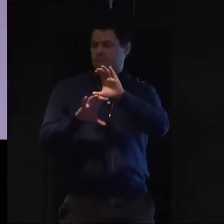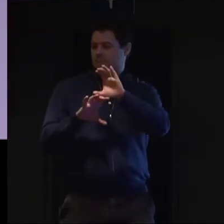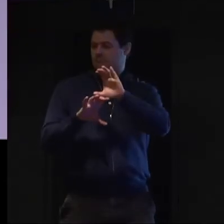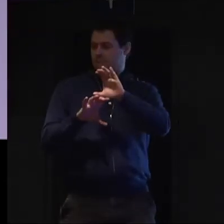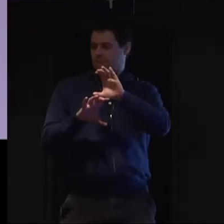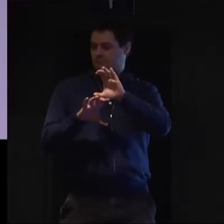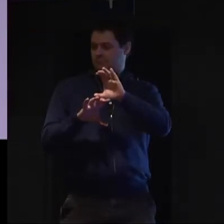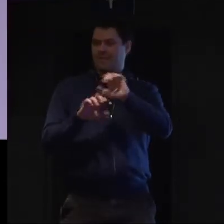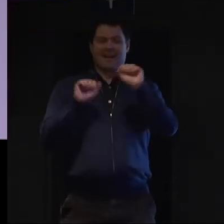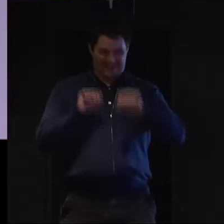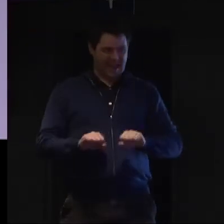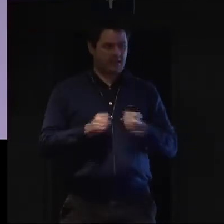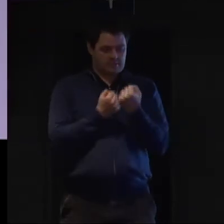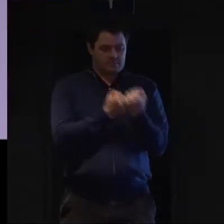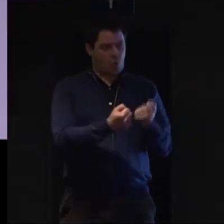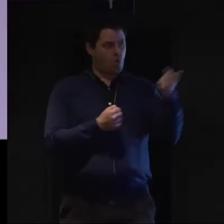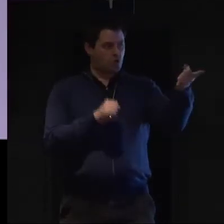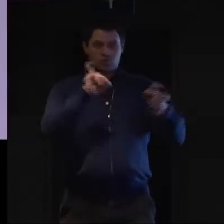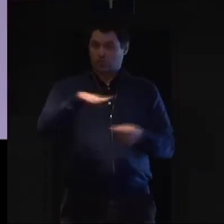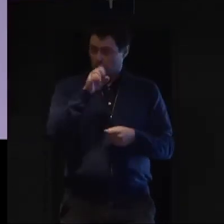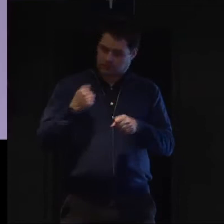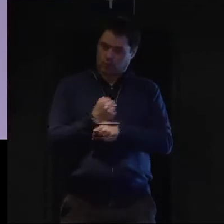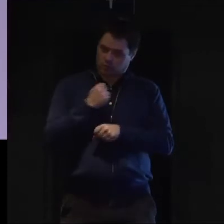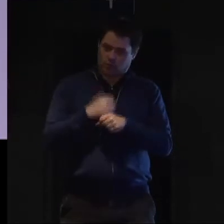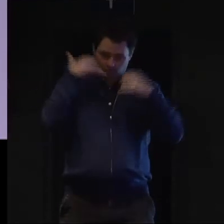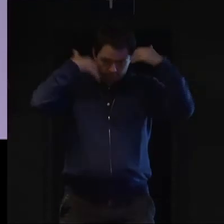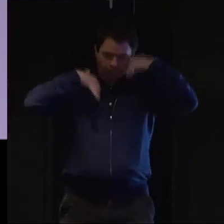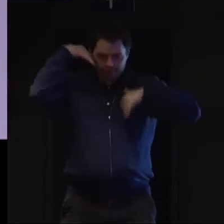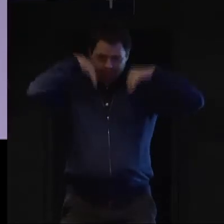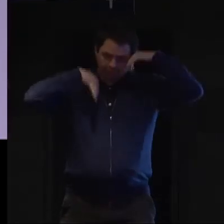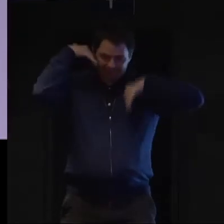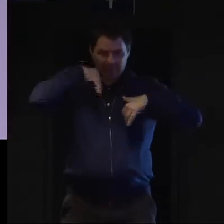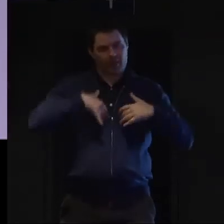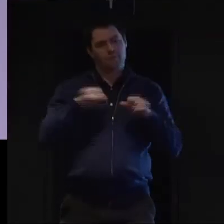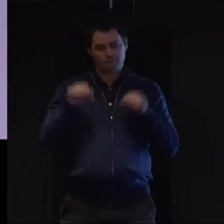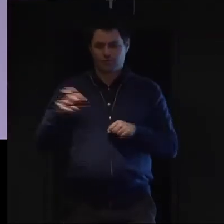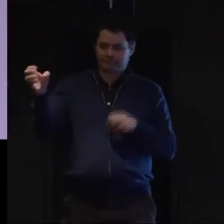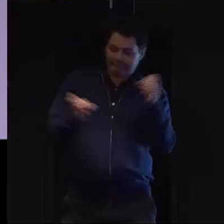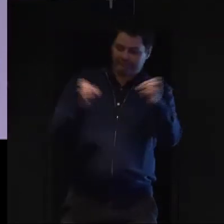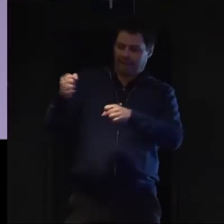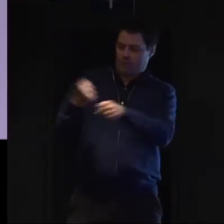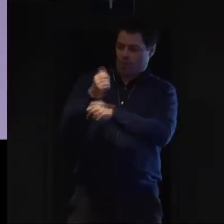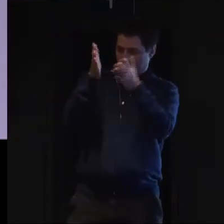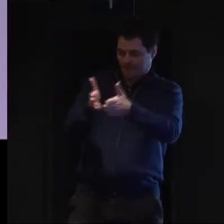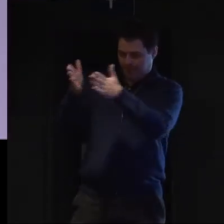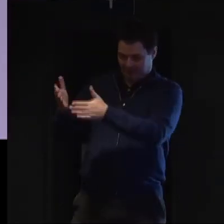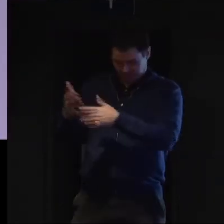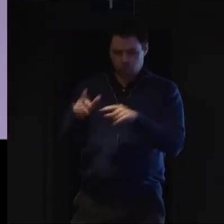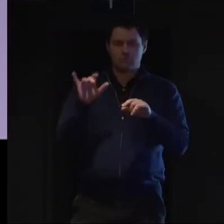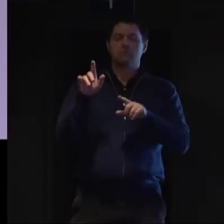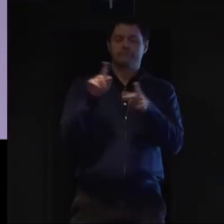support she deserves, because she actually does much too much herself, and to improve the geographic